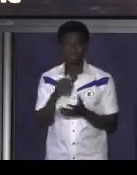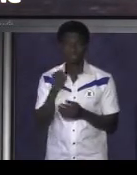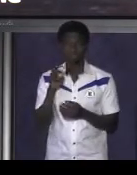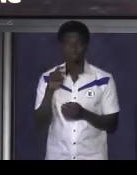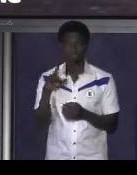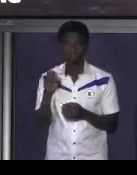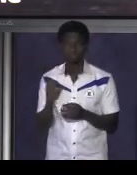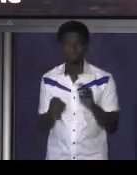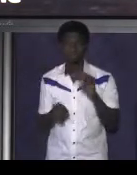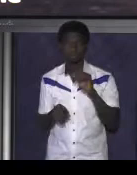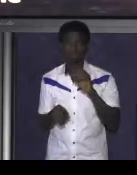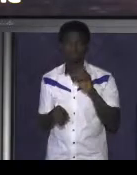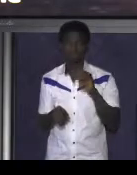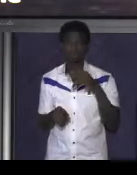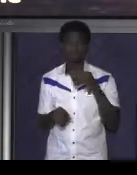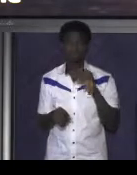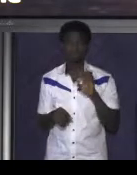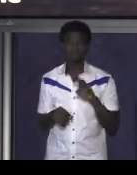a metaphor,